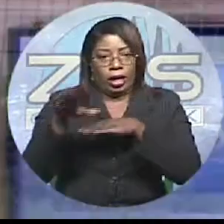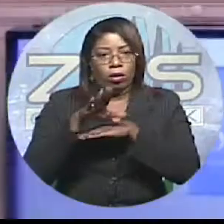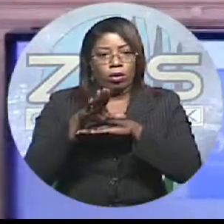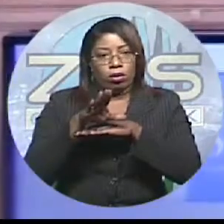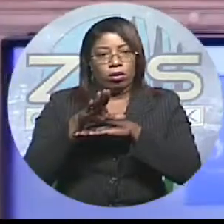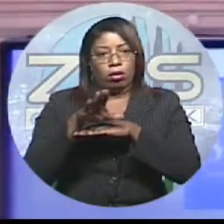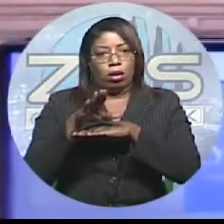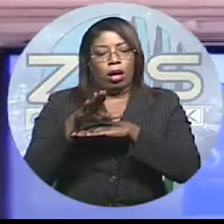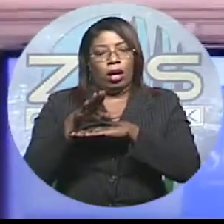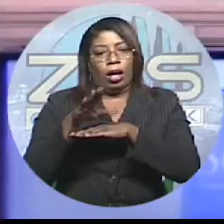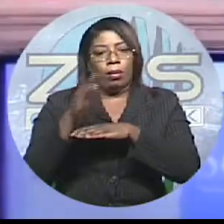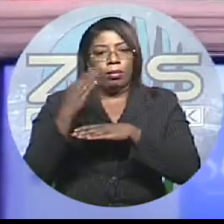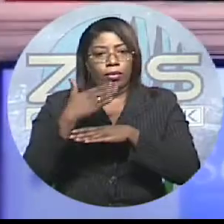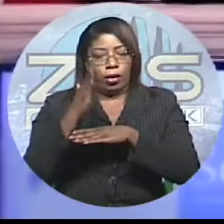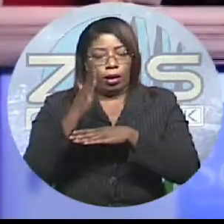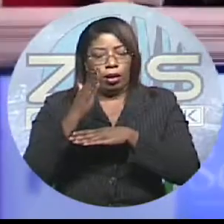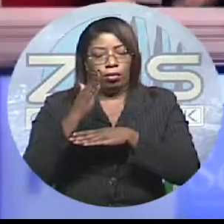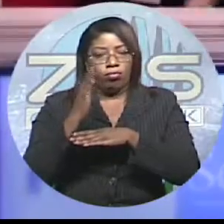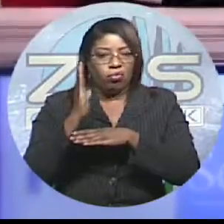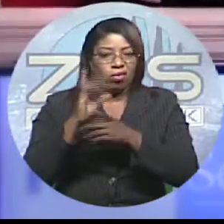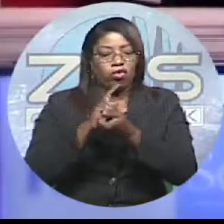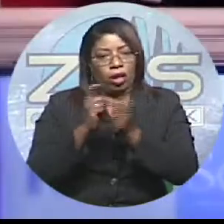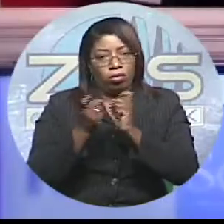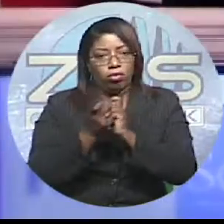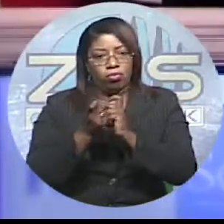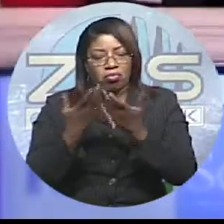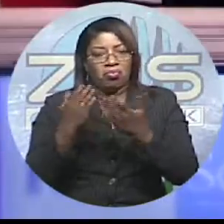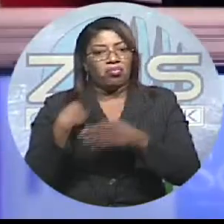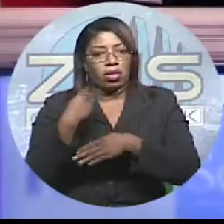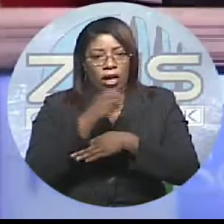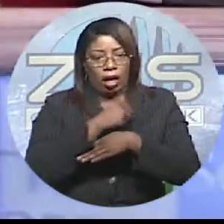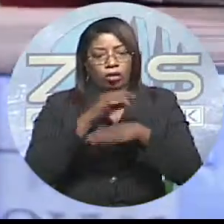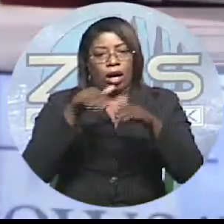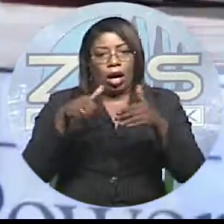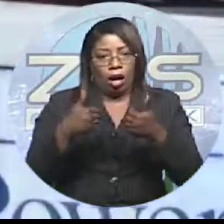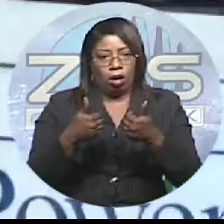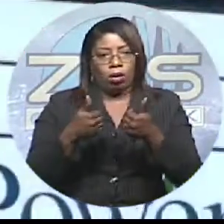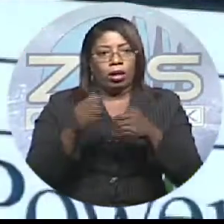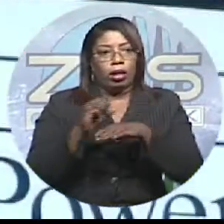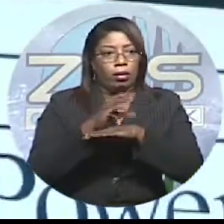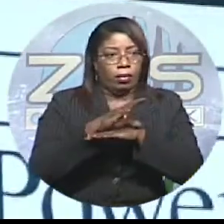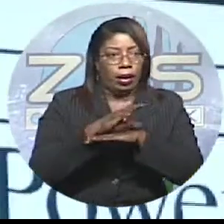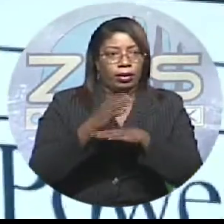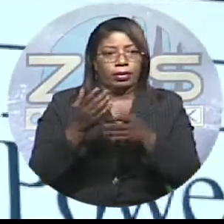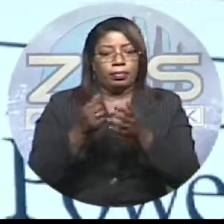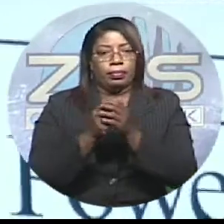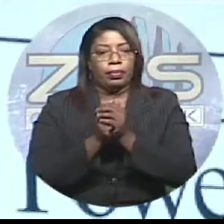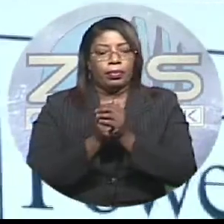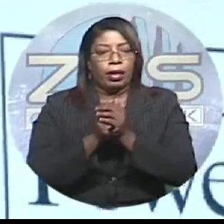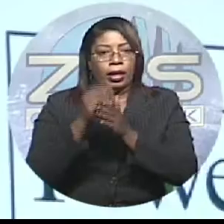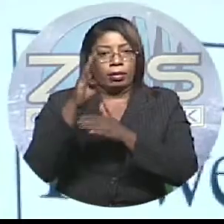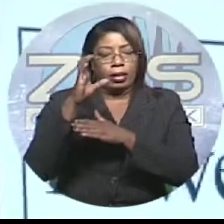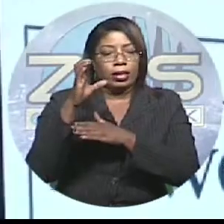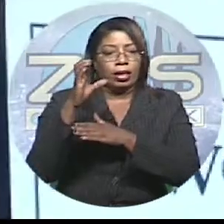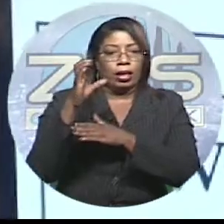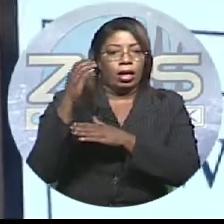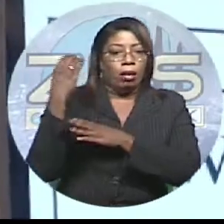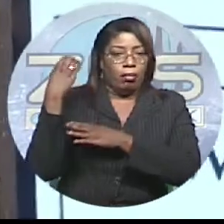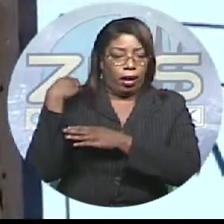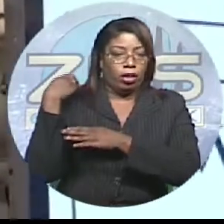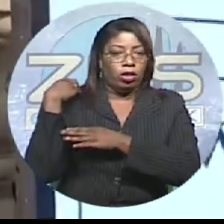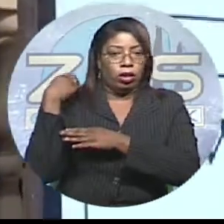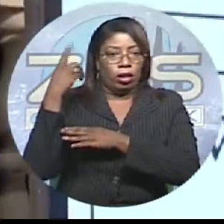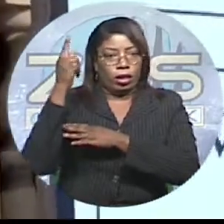move. There have been concerns raised with staff numbers and how it would be impacted. BC General Manager Kevin